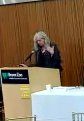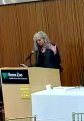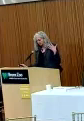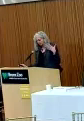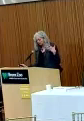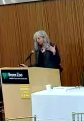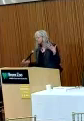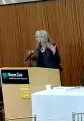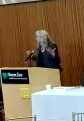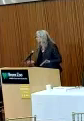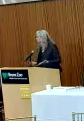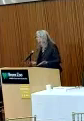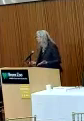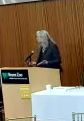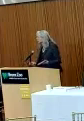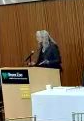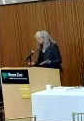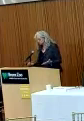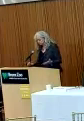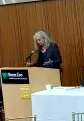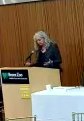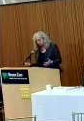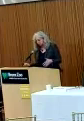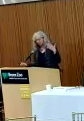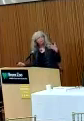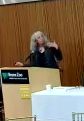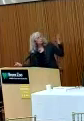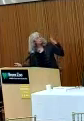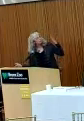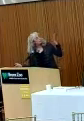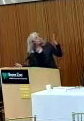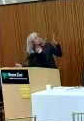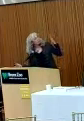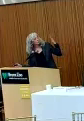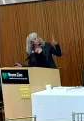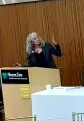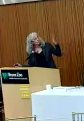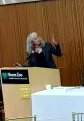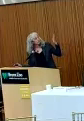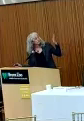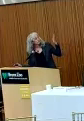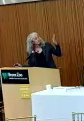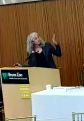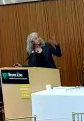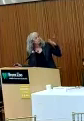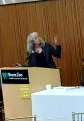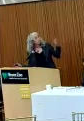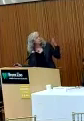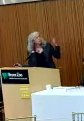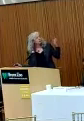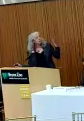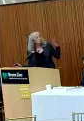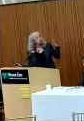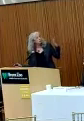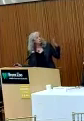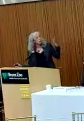because they don't have you know meaningful relationships in that Community we see you know in a lot of communities still